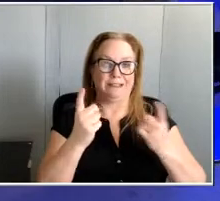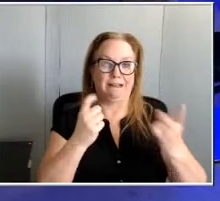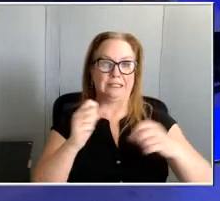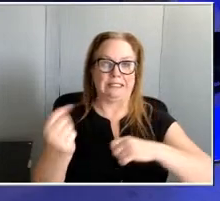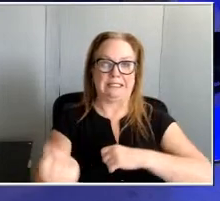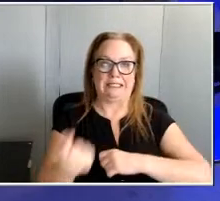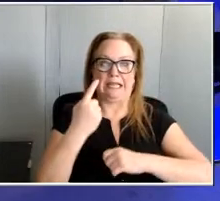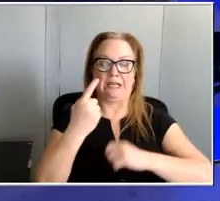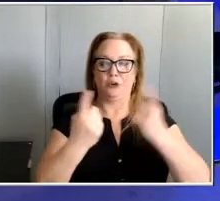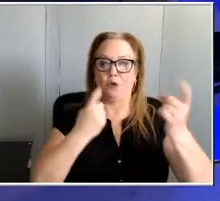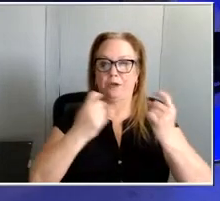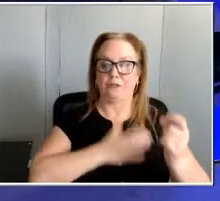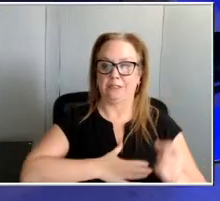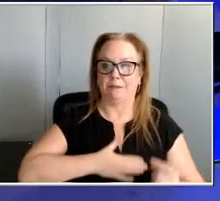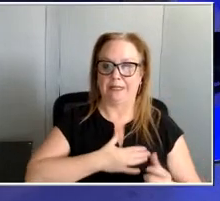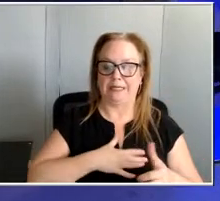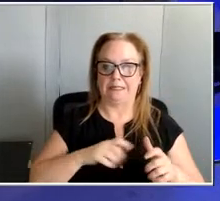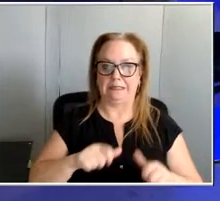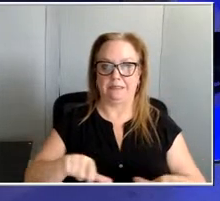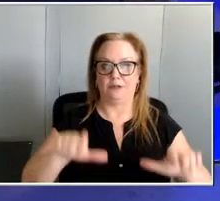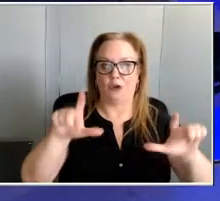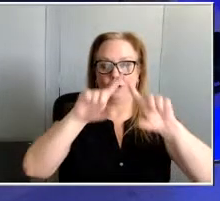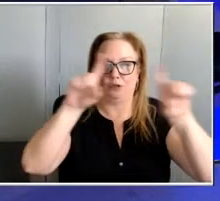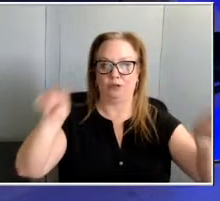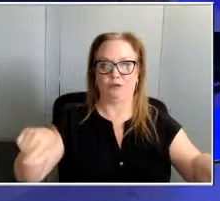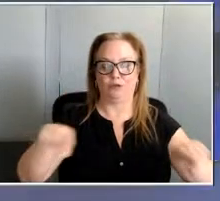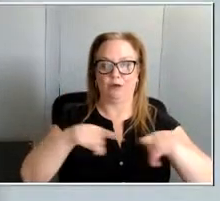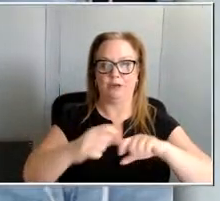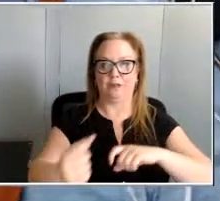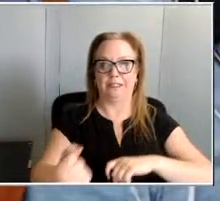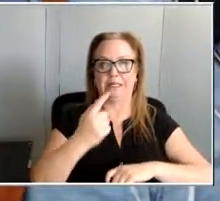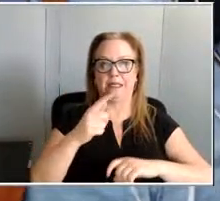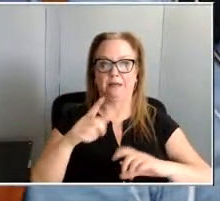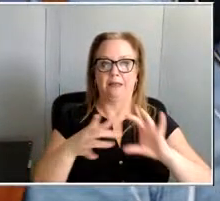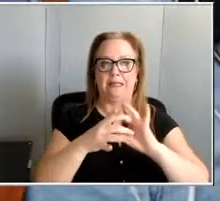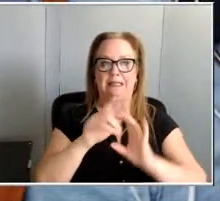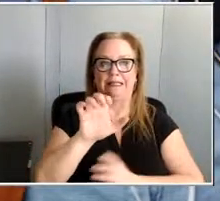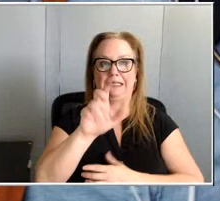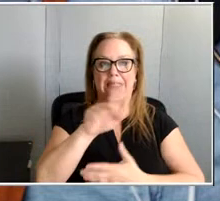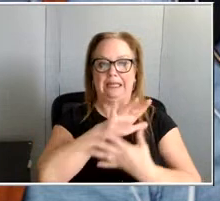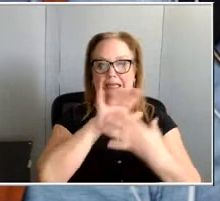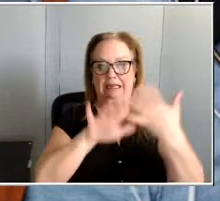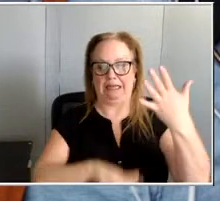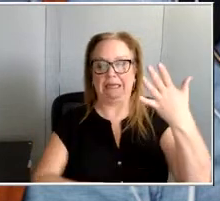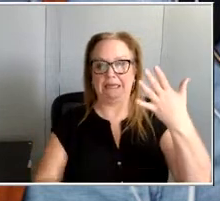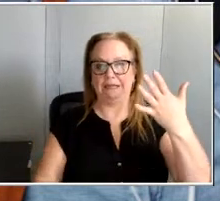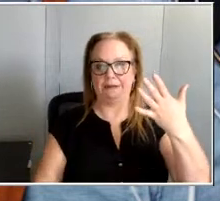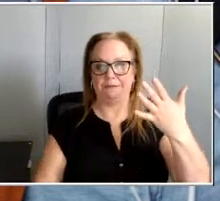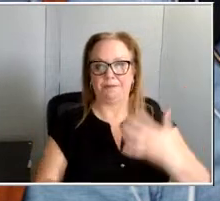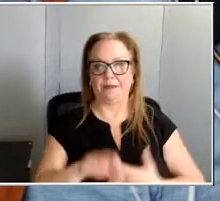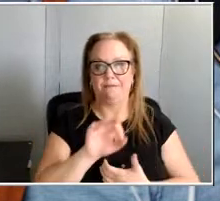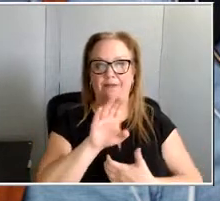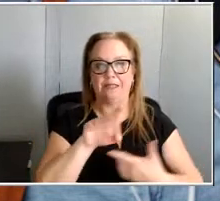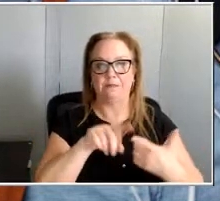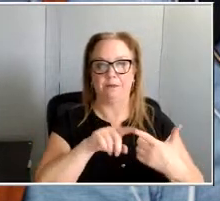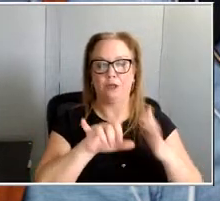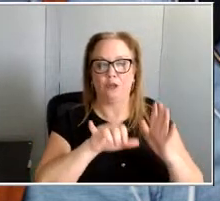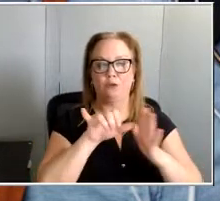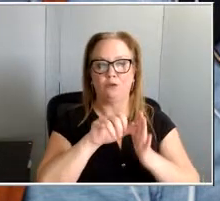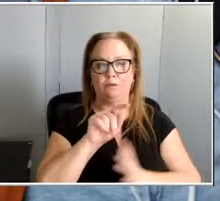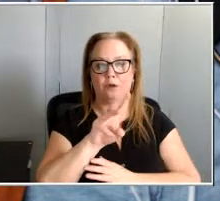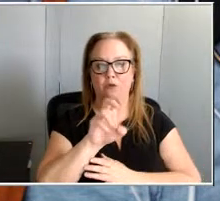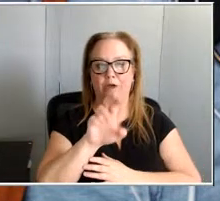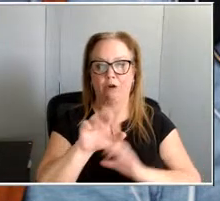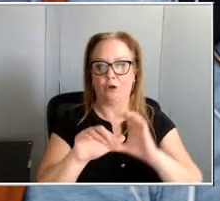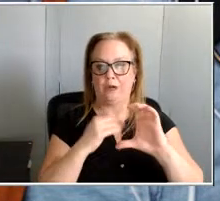your questions. They're going to be right there on your screen. You can send them using the links to YouTube, Facebook, Twitter, or email the Medical